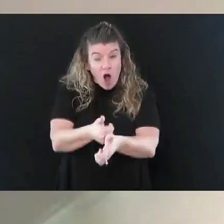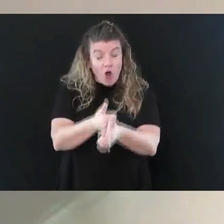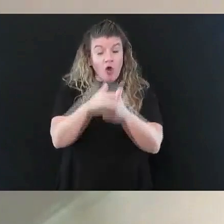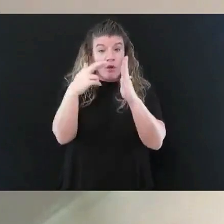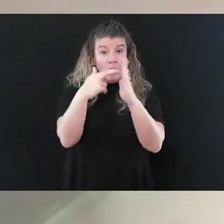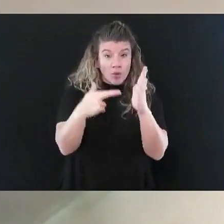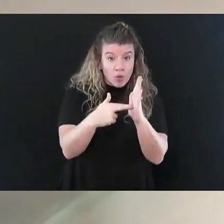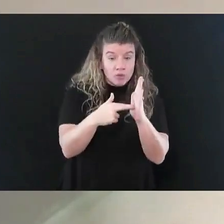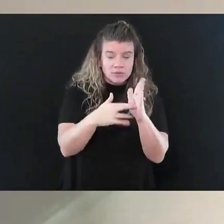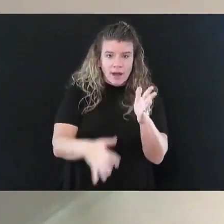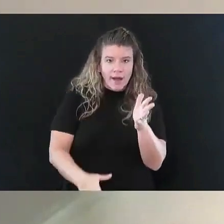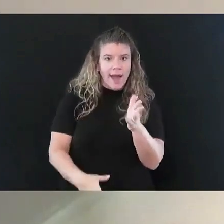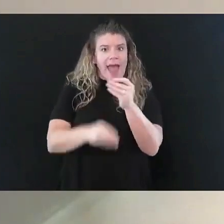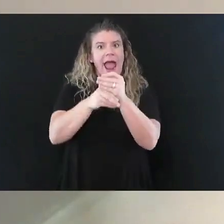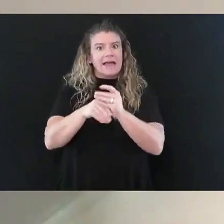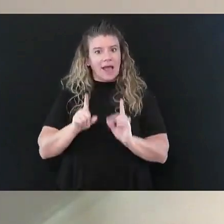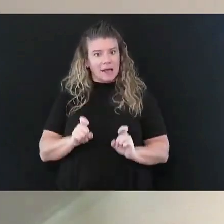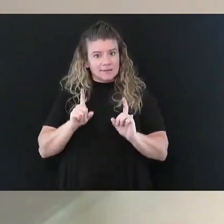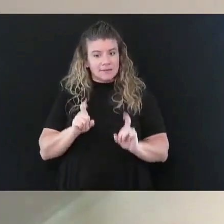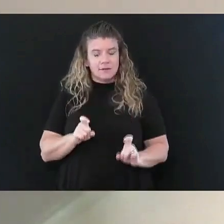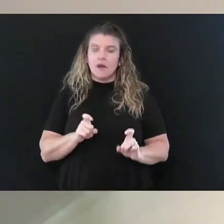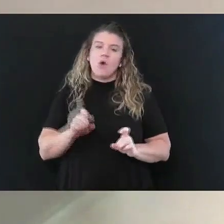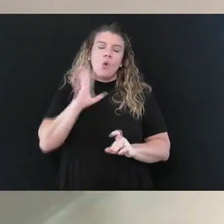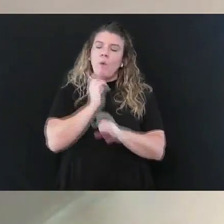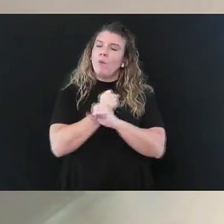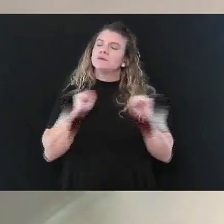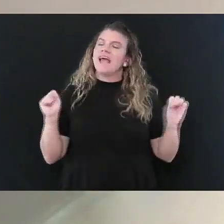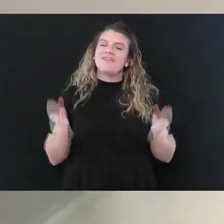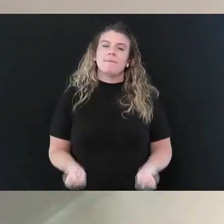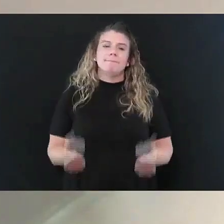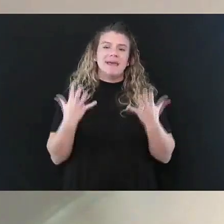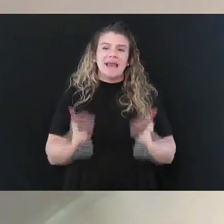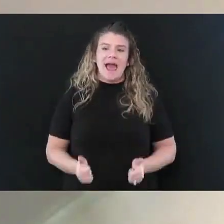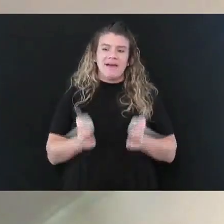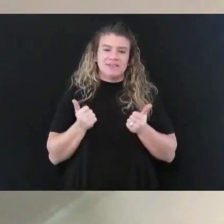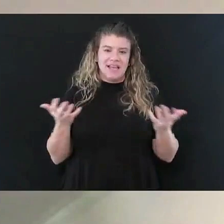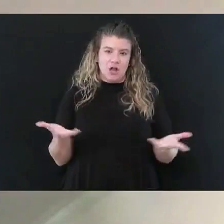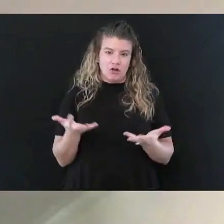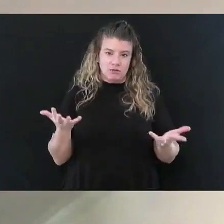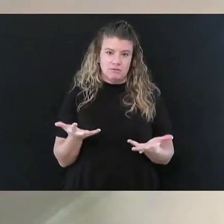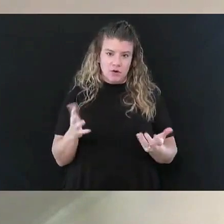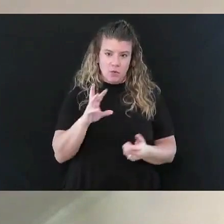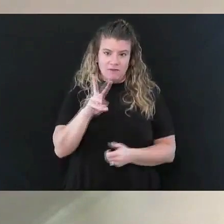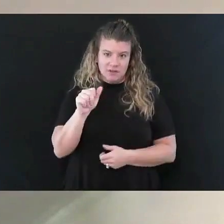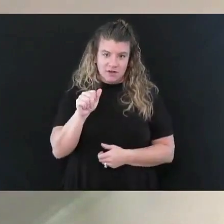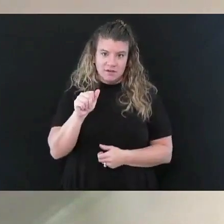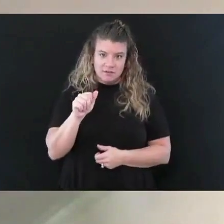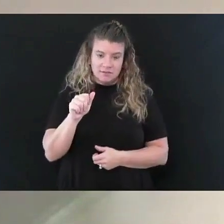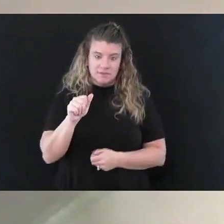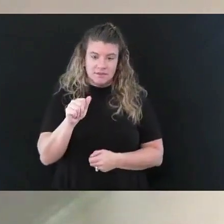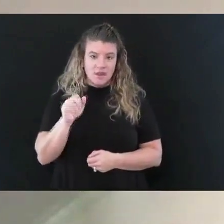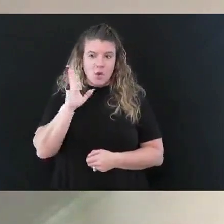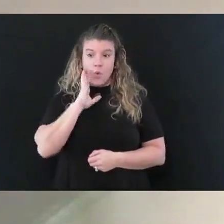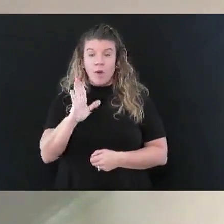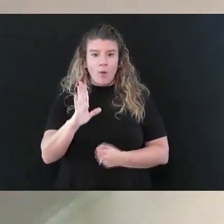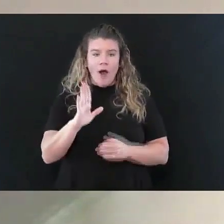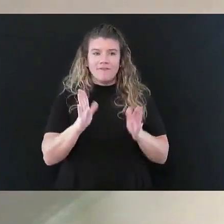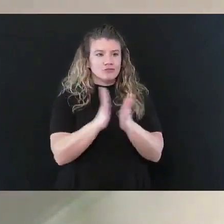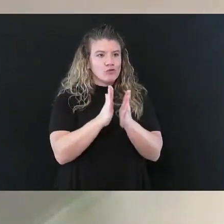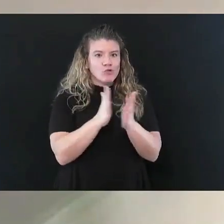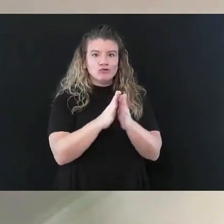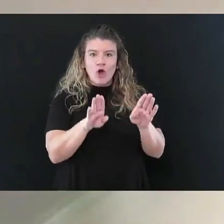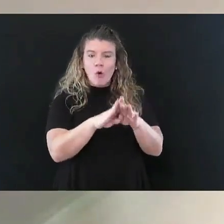we test, then we will save many, many lives in West Virginia. We will get all the schools back